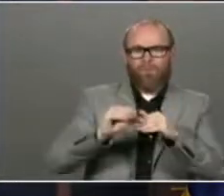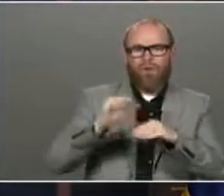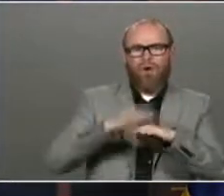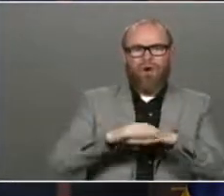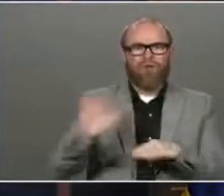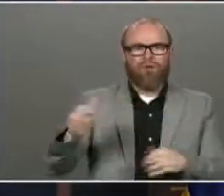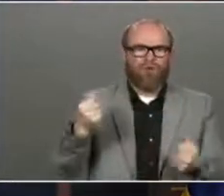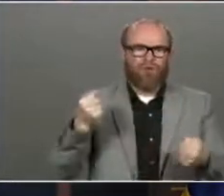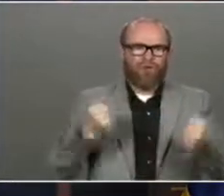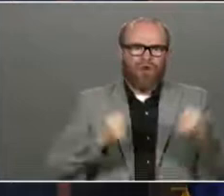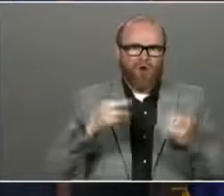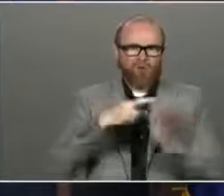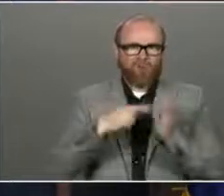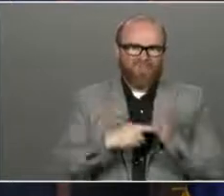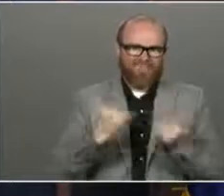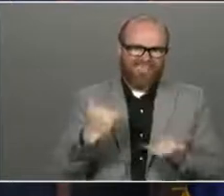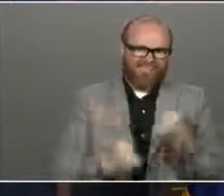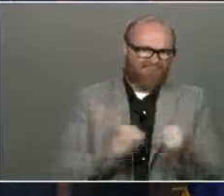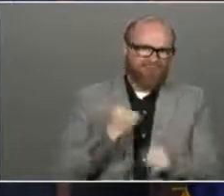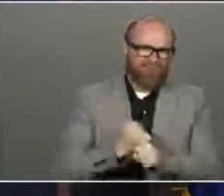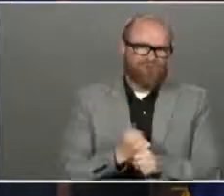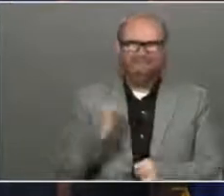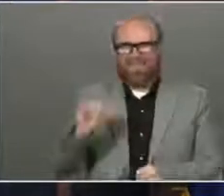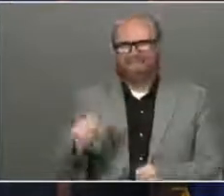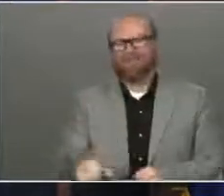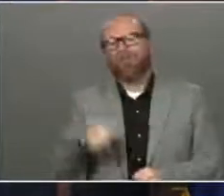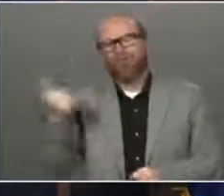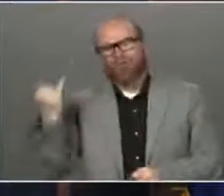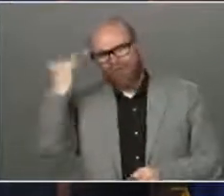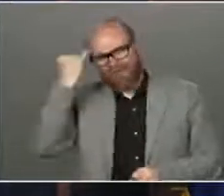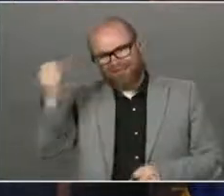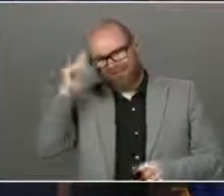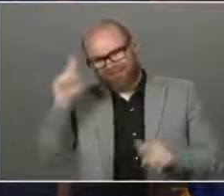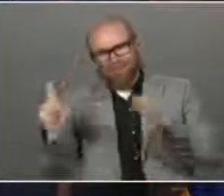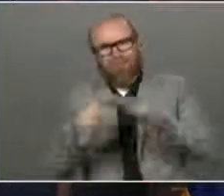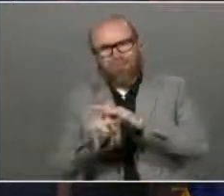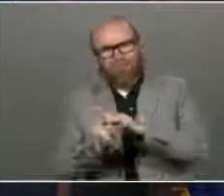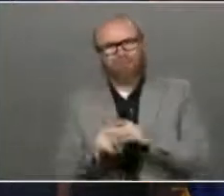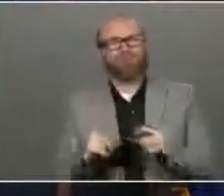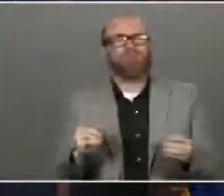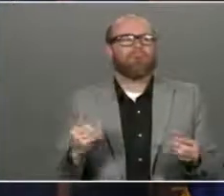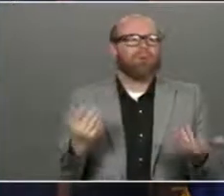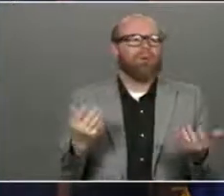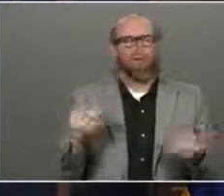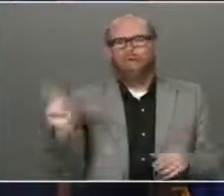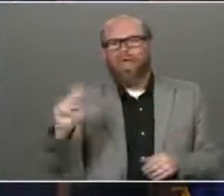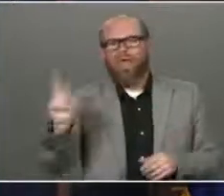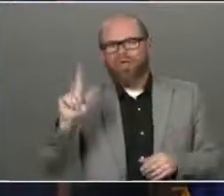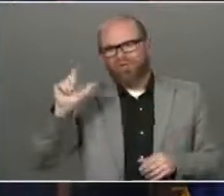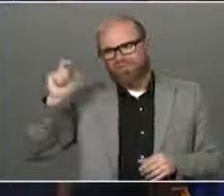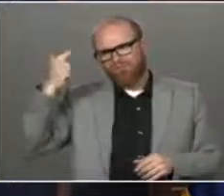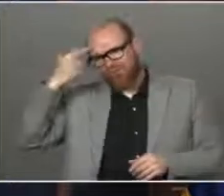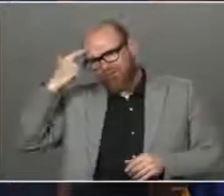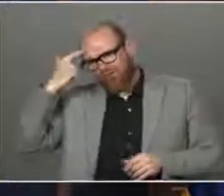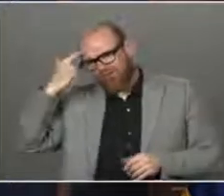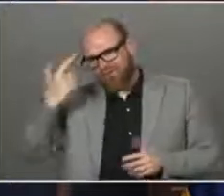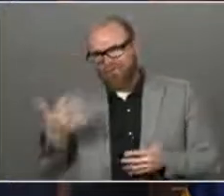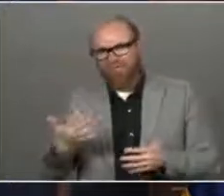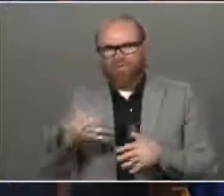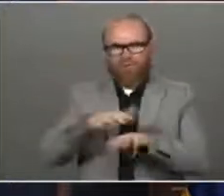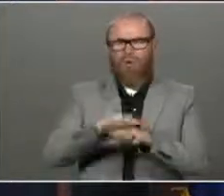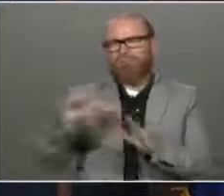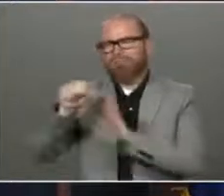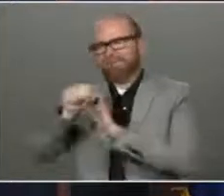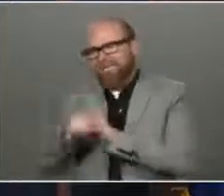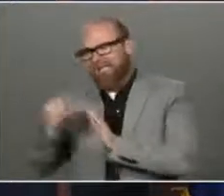car registration this year? That's another idea that's popped up. So that's what we're talking about. Where does government intersect? Where does state